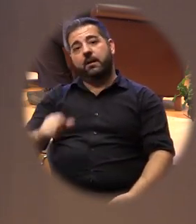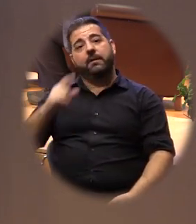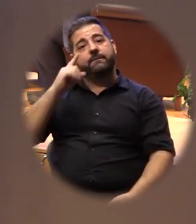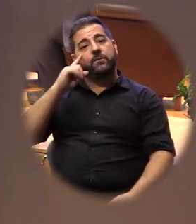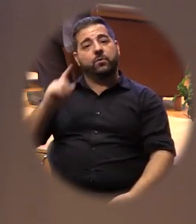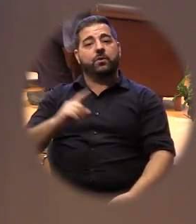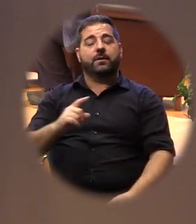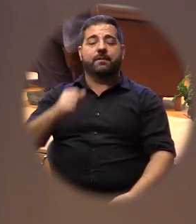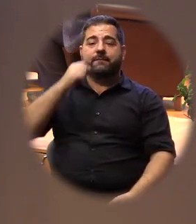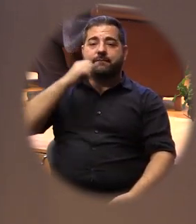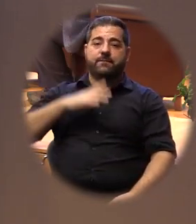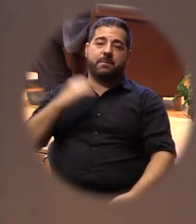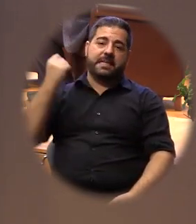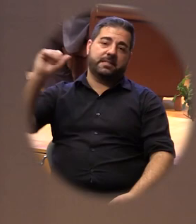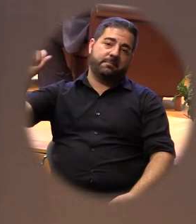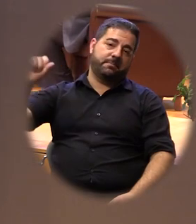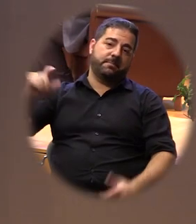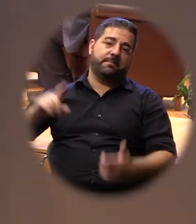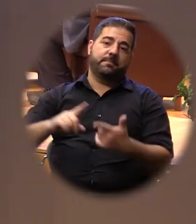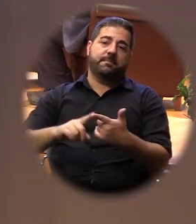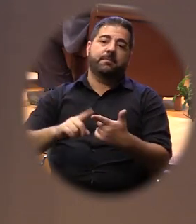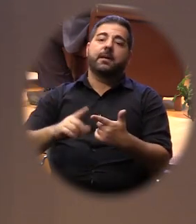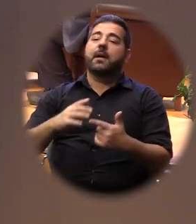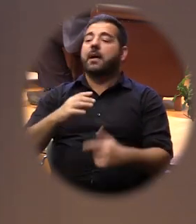involved in feminism and